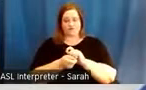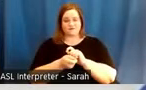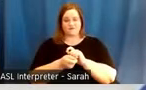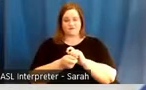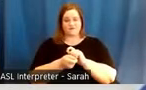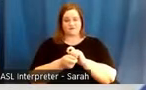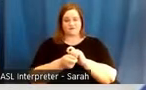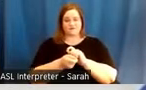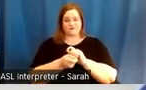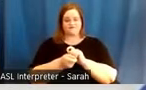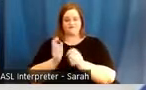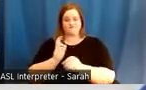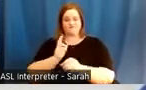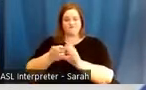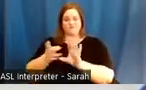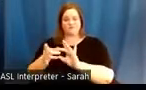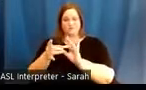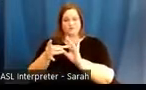join.